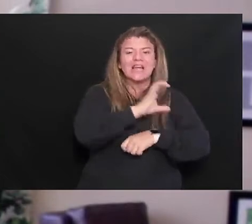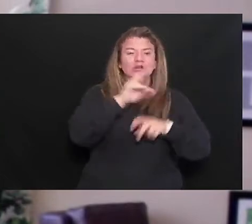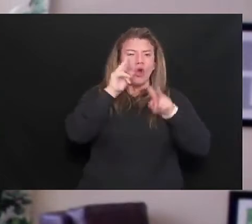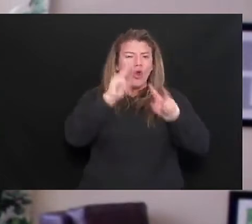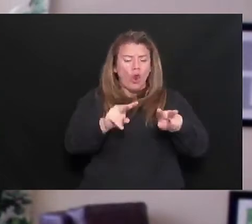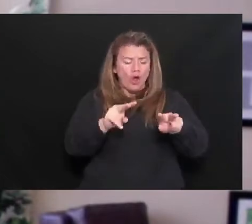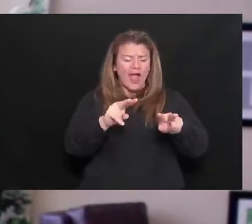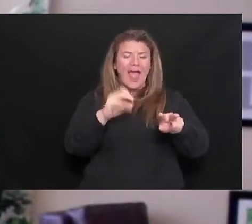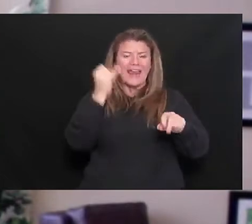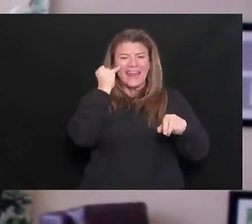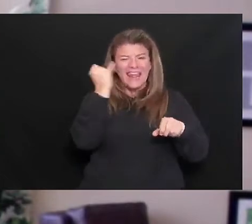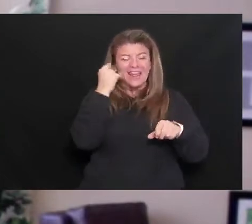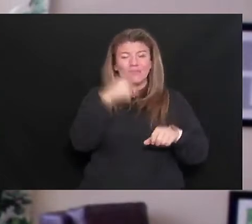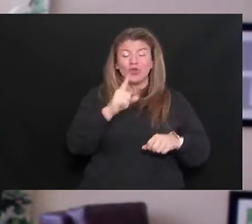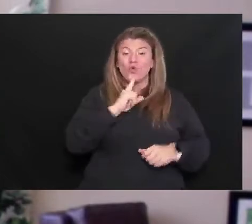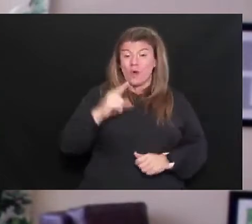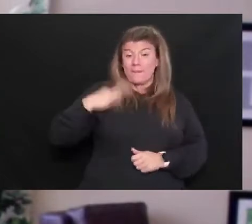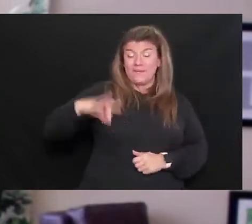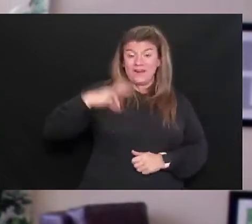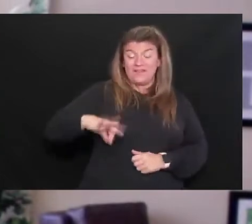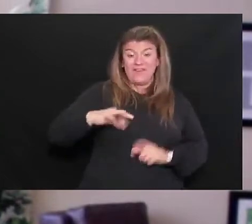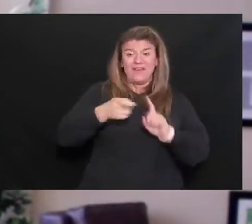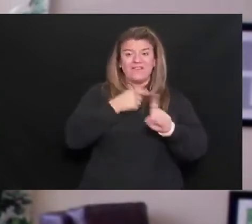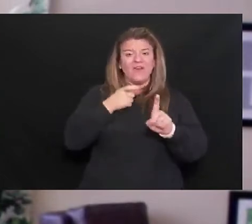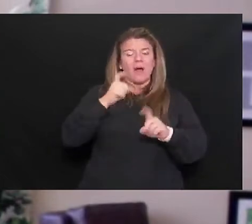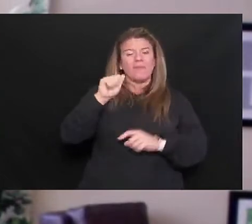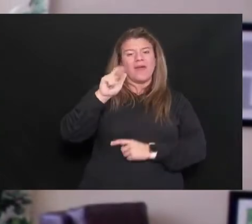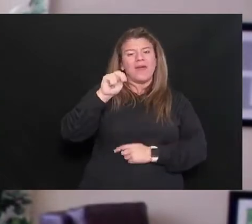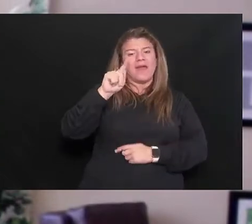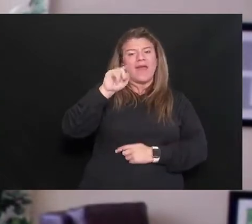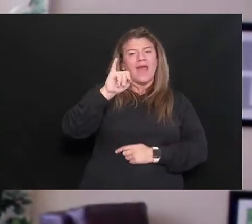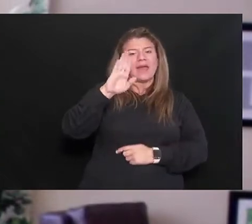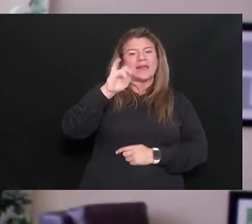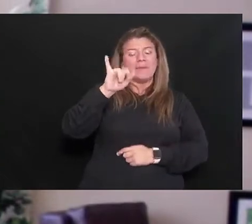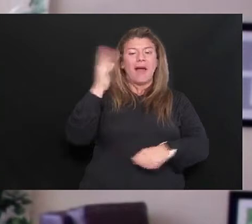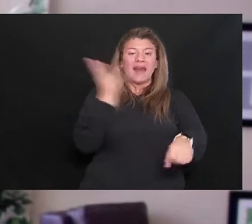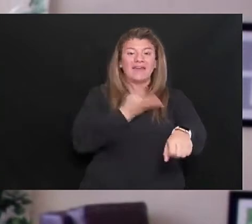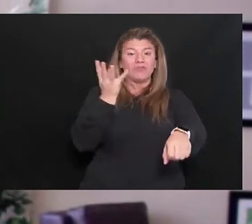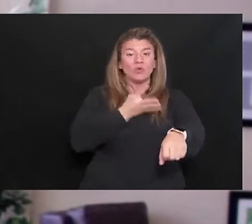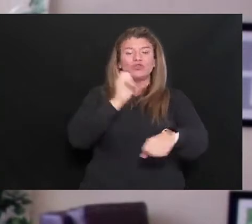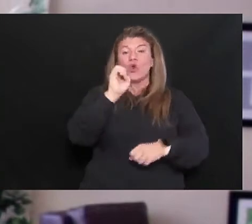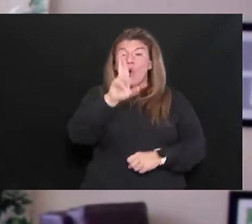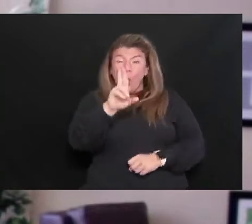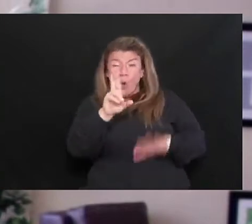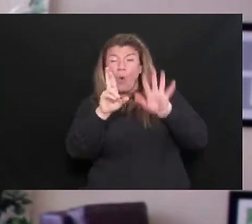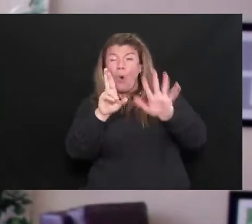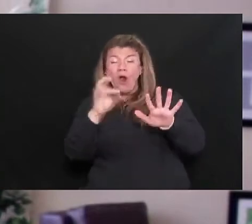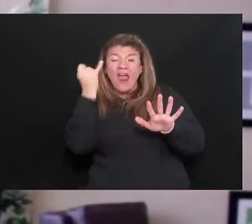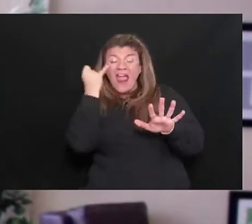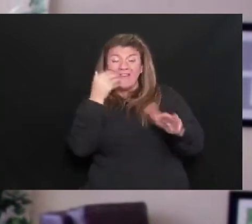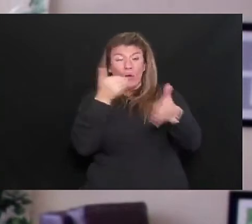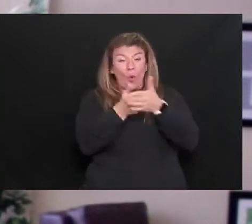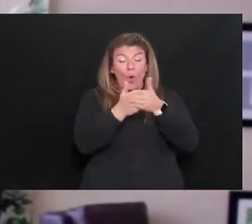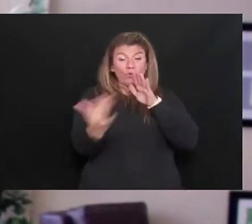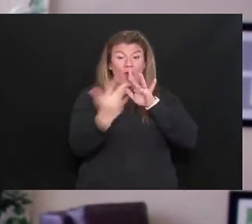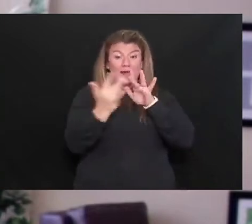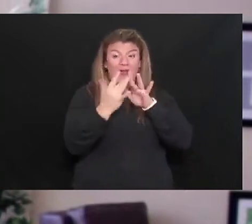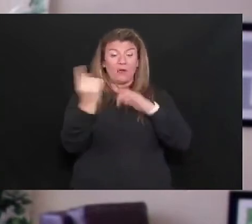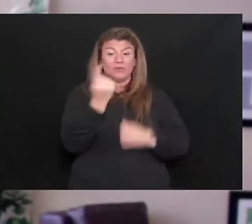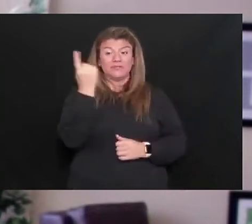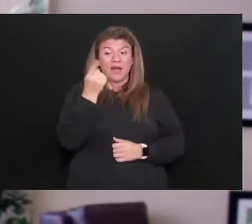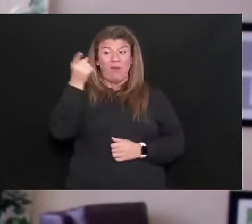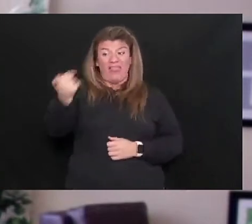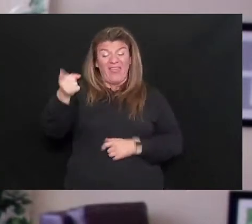at whether you would benefit from monoclonal antibody infusion, or even if you're a close contact of somebody who